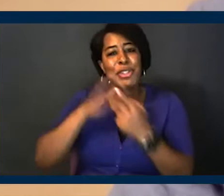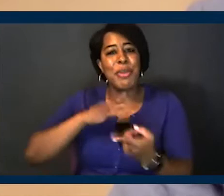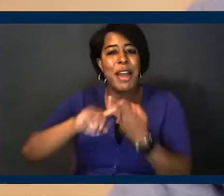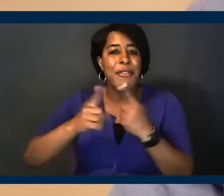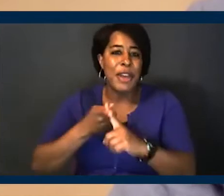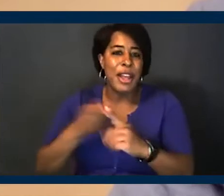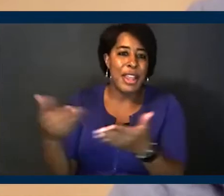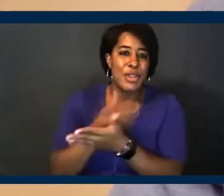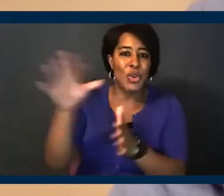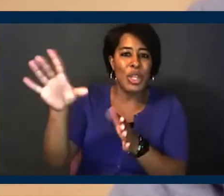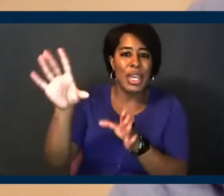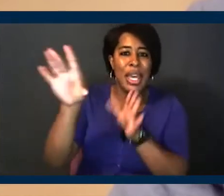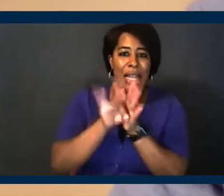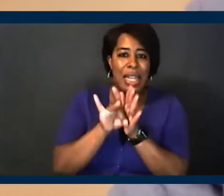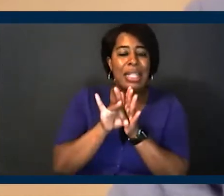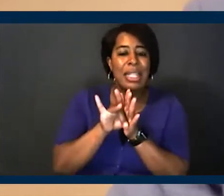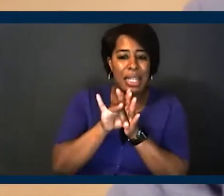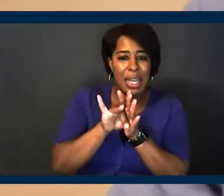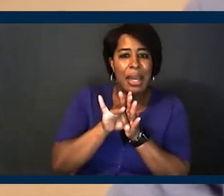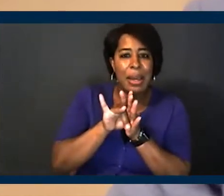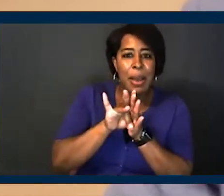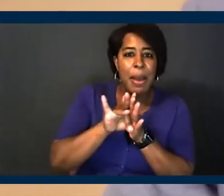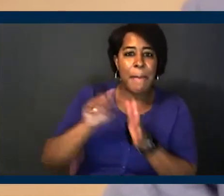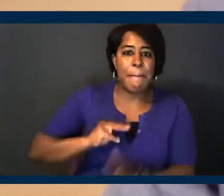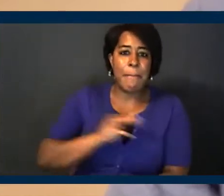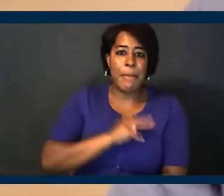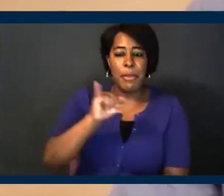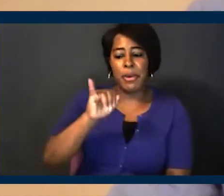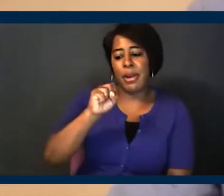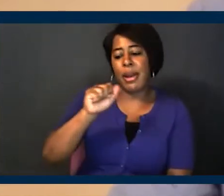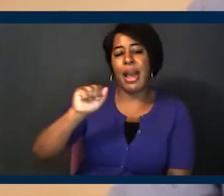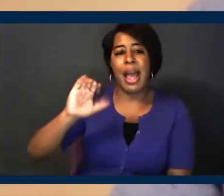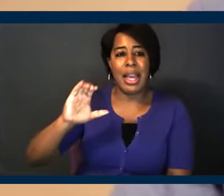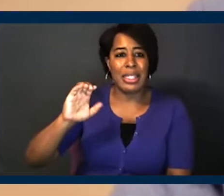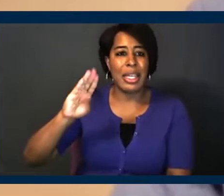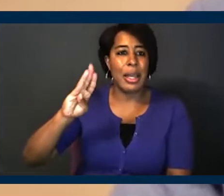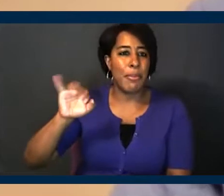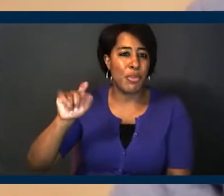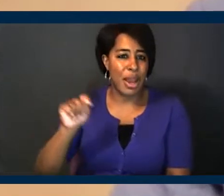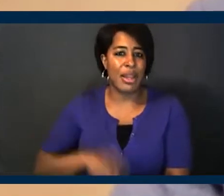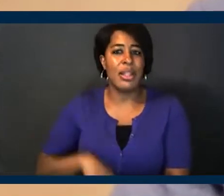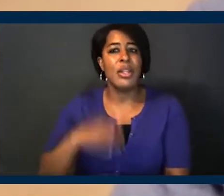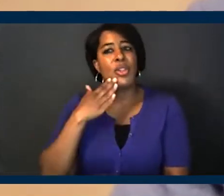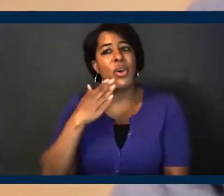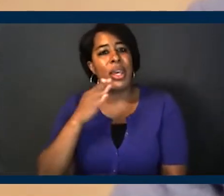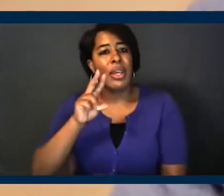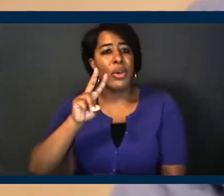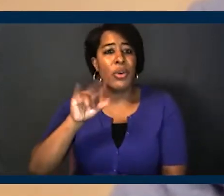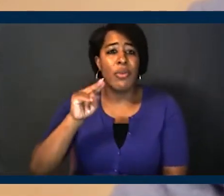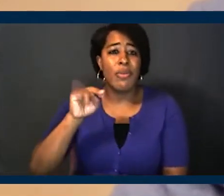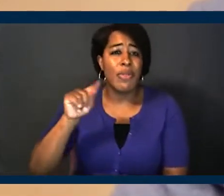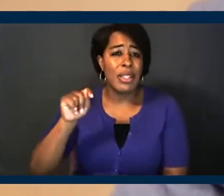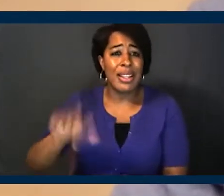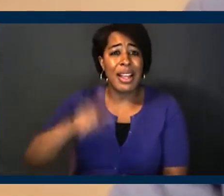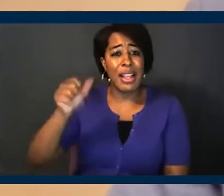newly elected assembly member from the Fighting 54th, Isaac Bryan. So thank you, Vincent, and the entire staff for putting on